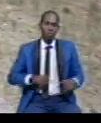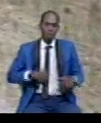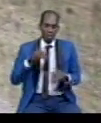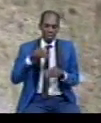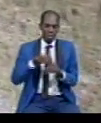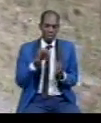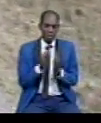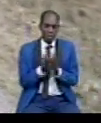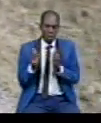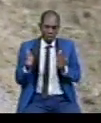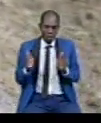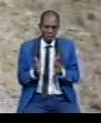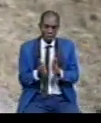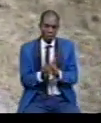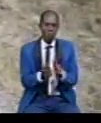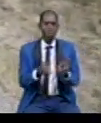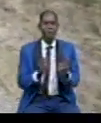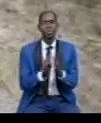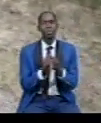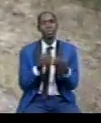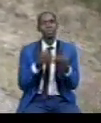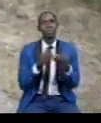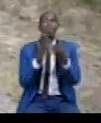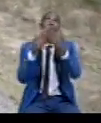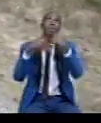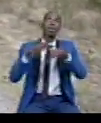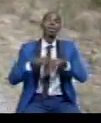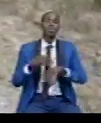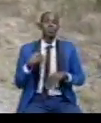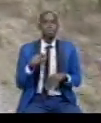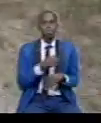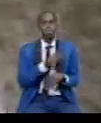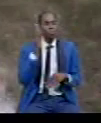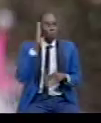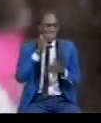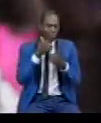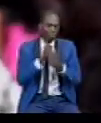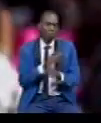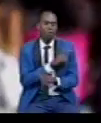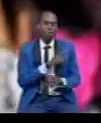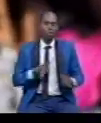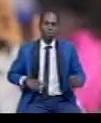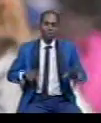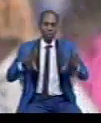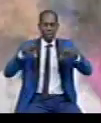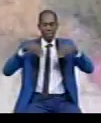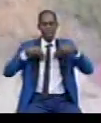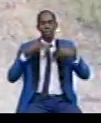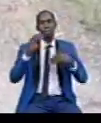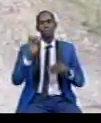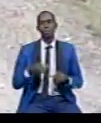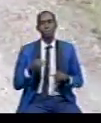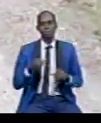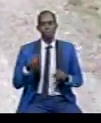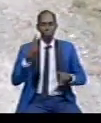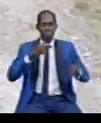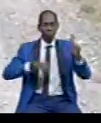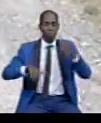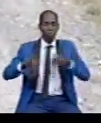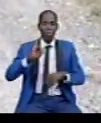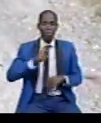that leads to heaven. We will follow the Lord acceptably. I will follow the